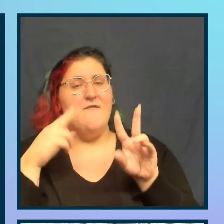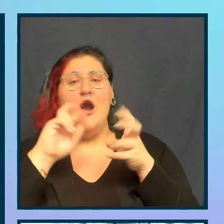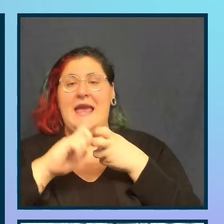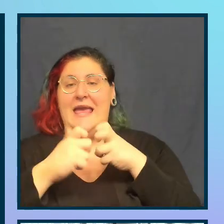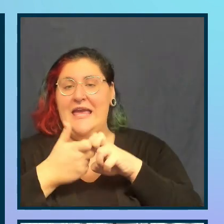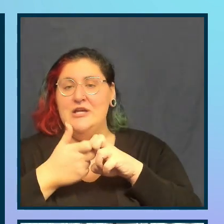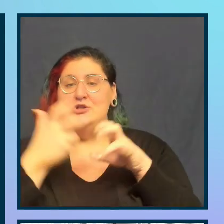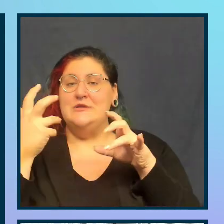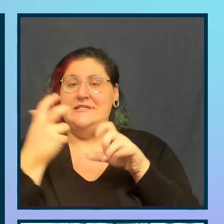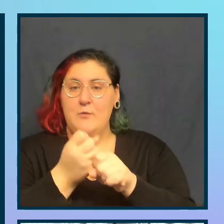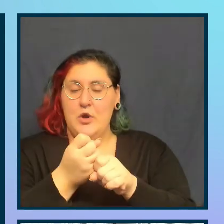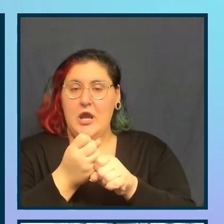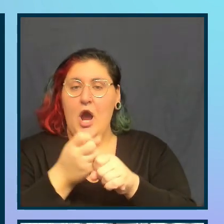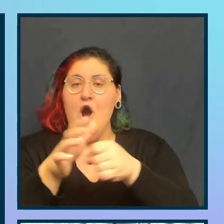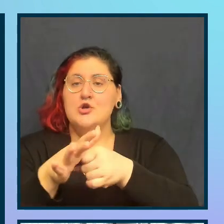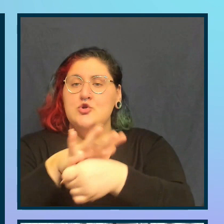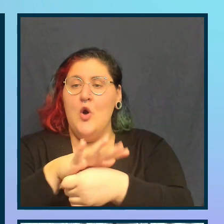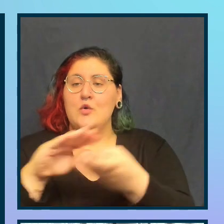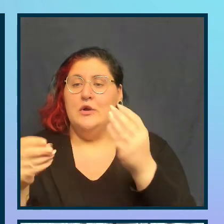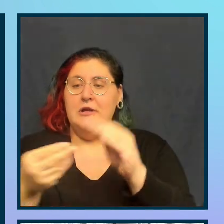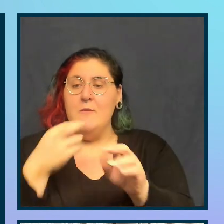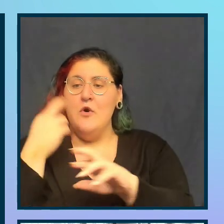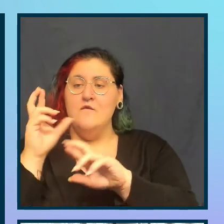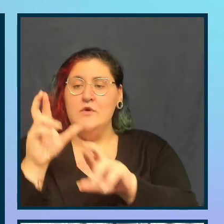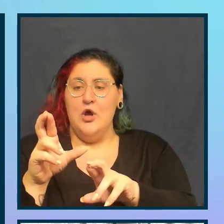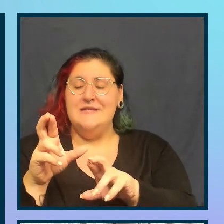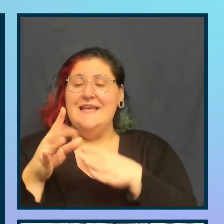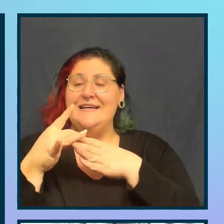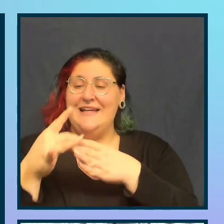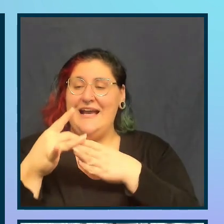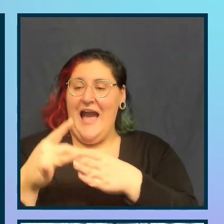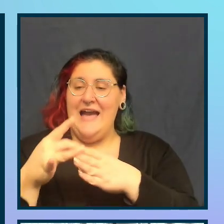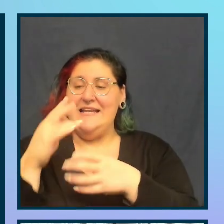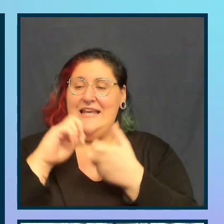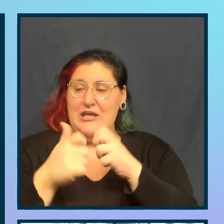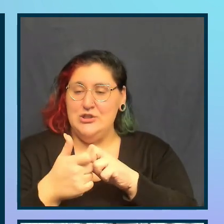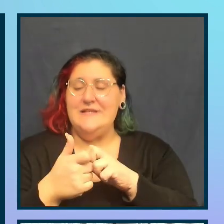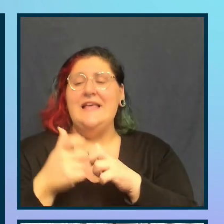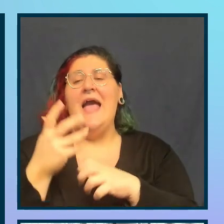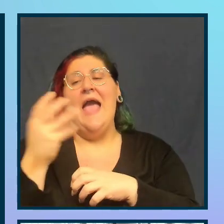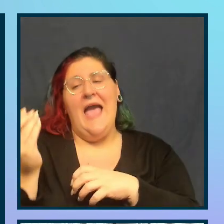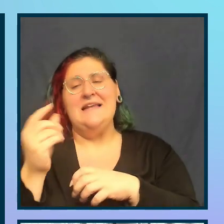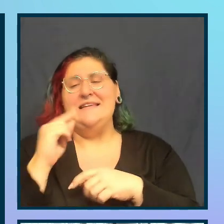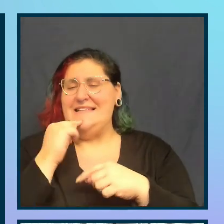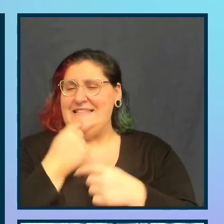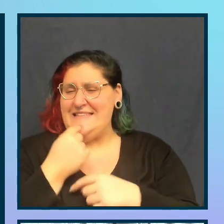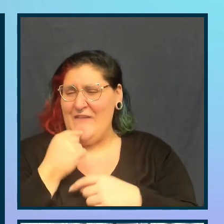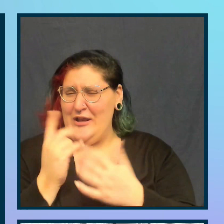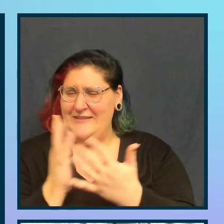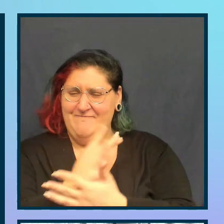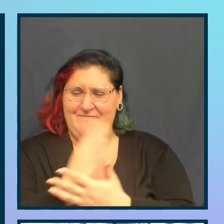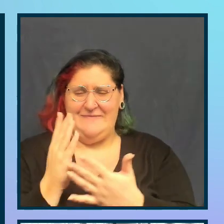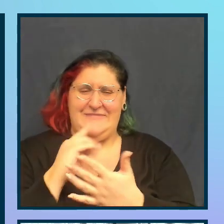and issues and our issue severity. We haven't raised any issues yet because we didn't have any automatic issues. We resolved all